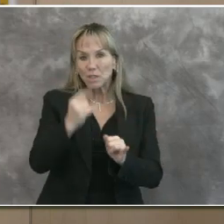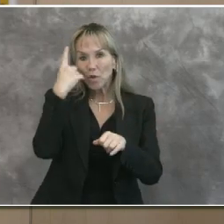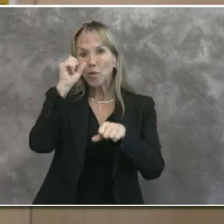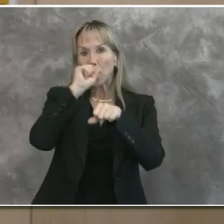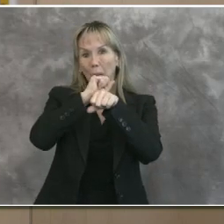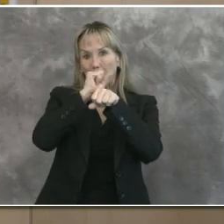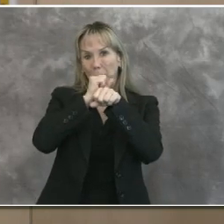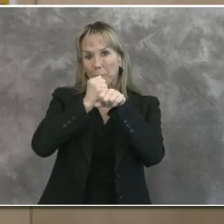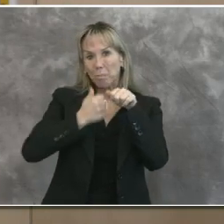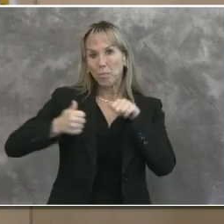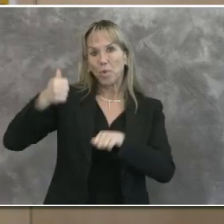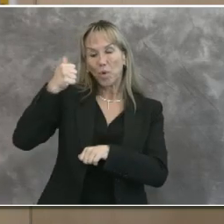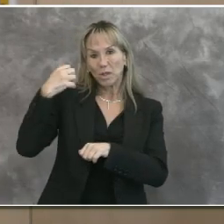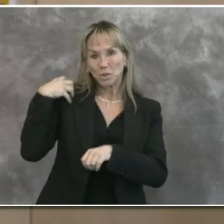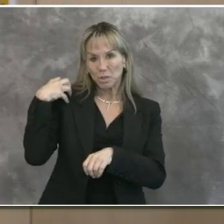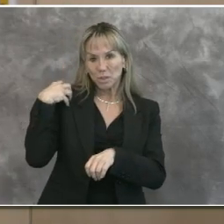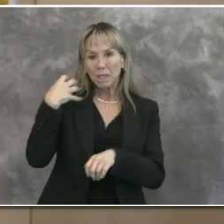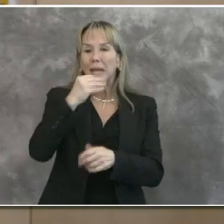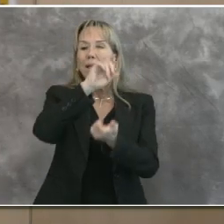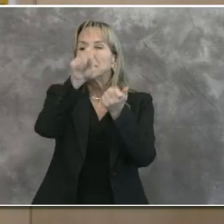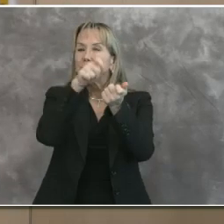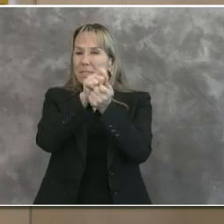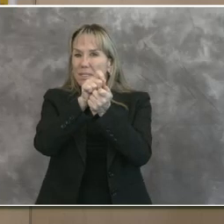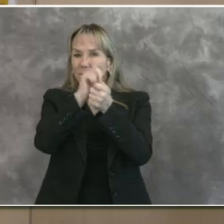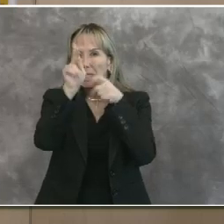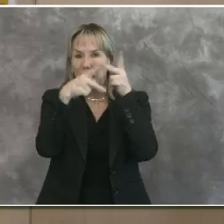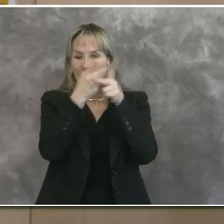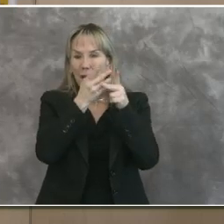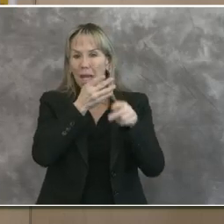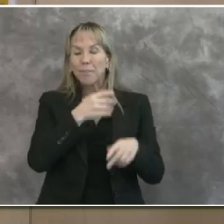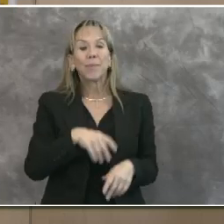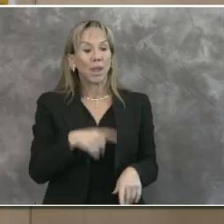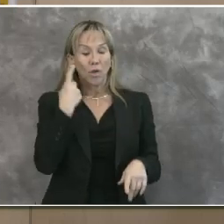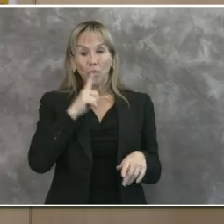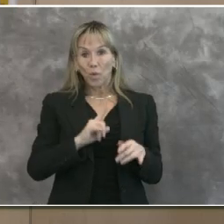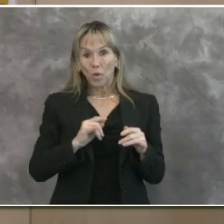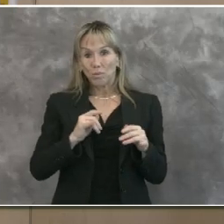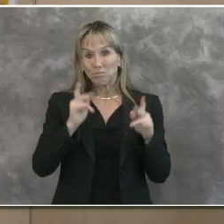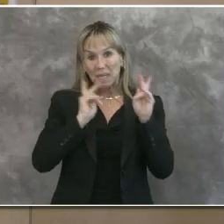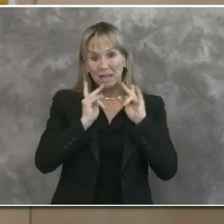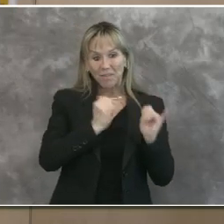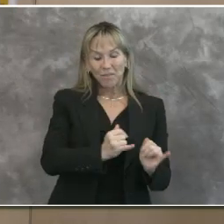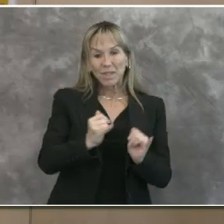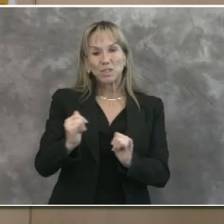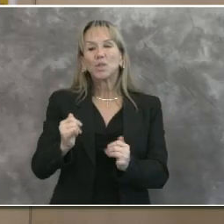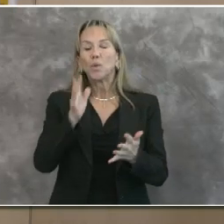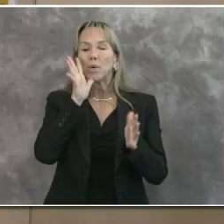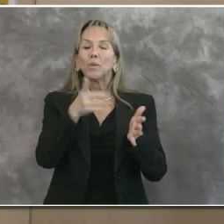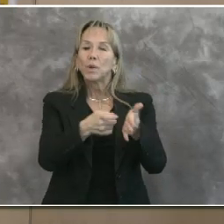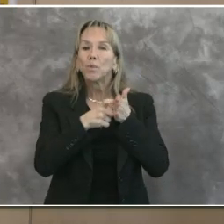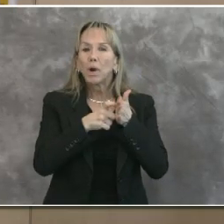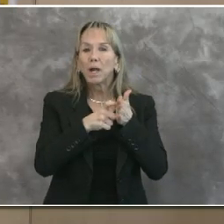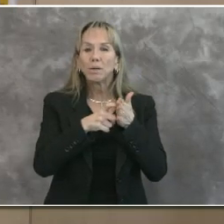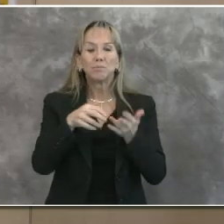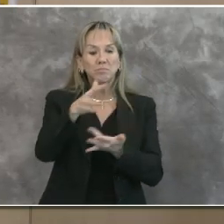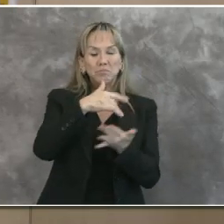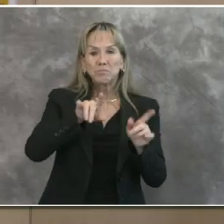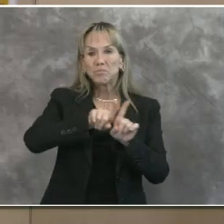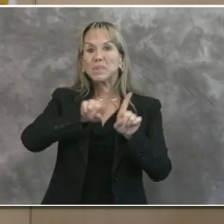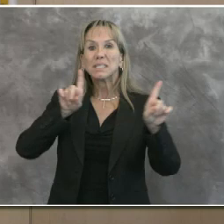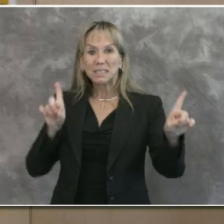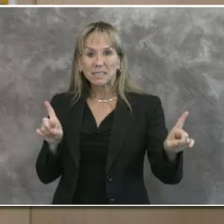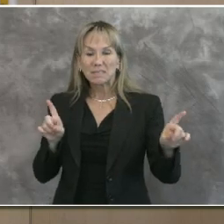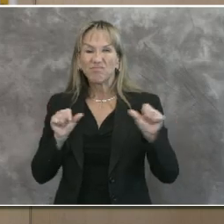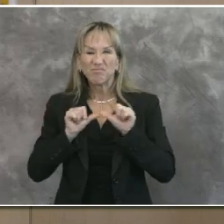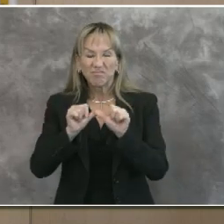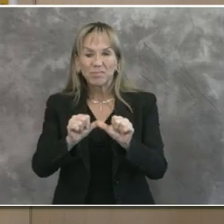and specific types of employers. For individuals, we will continue to require social distancing and, has already